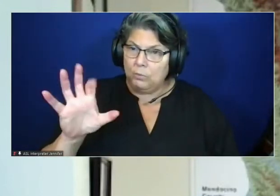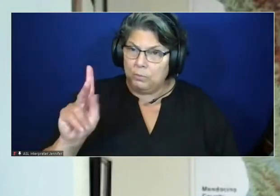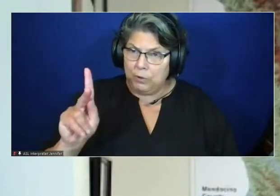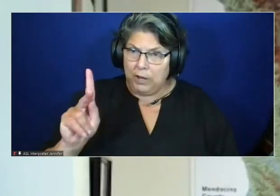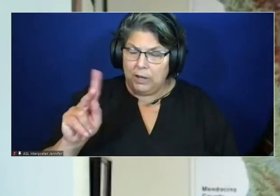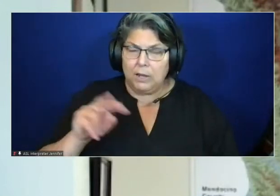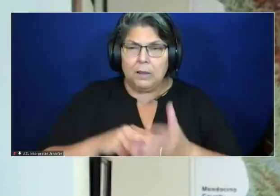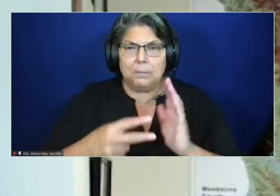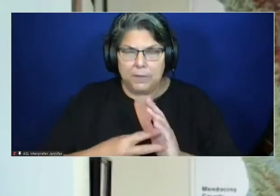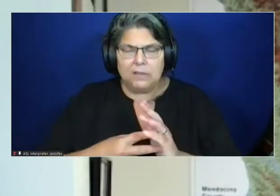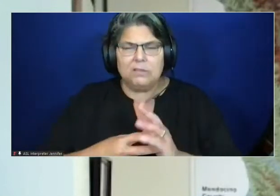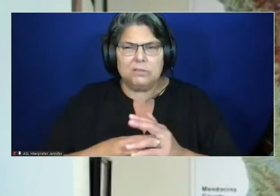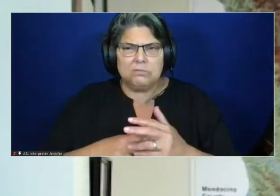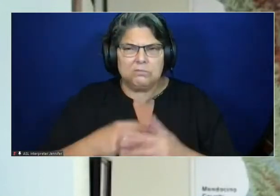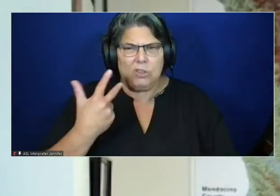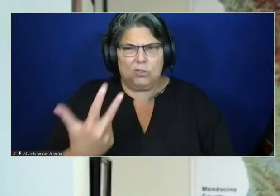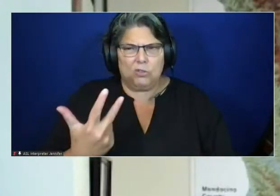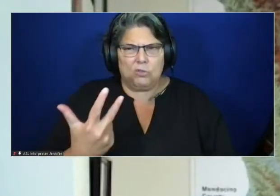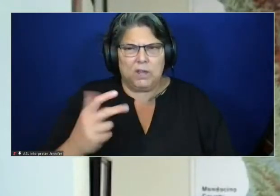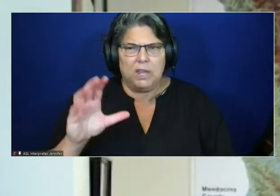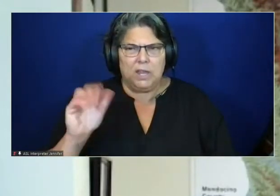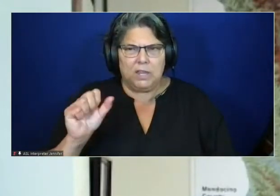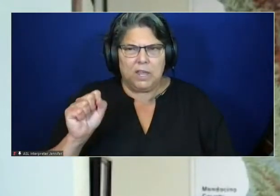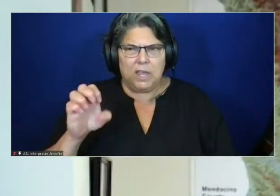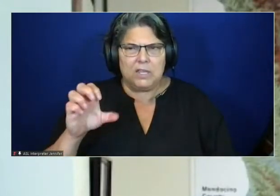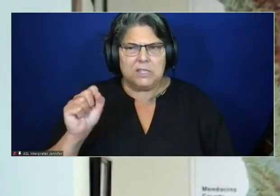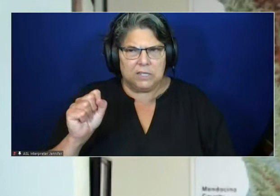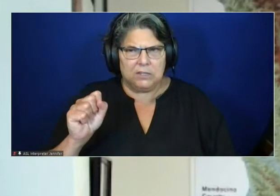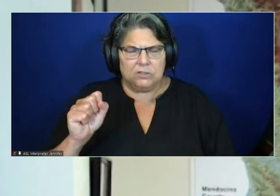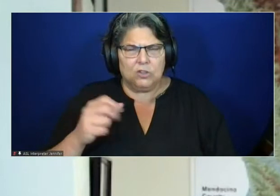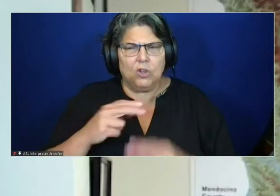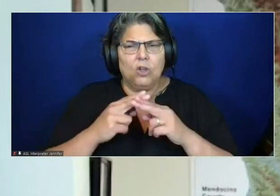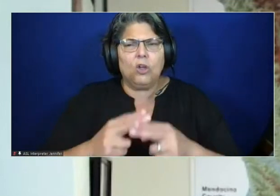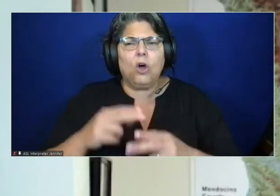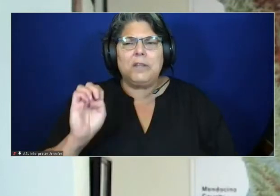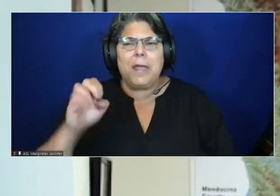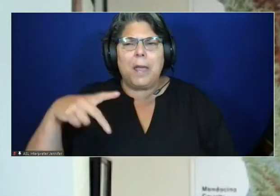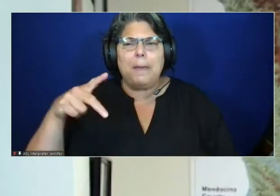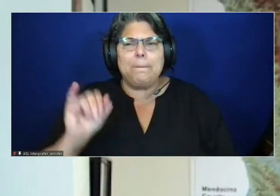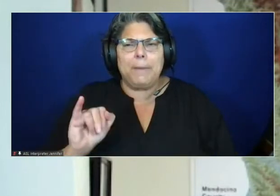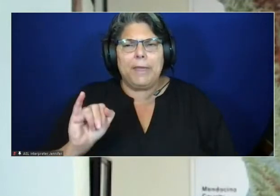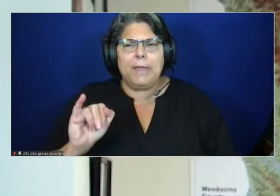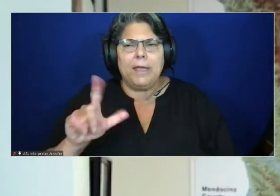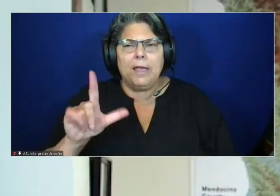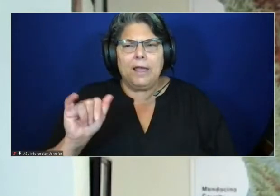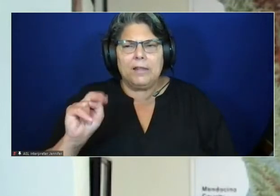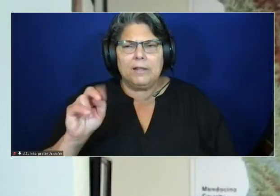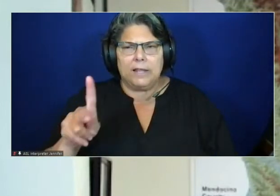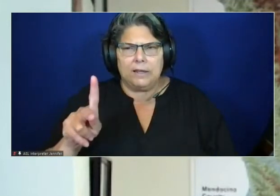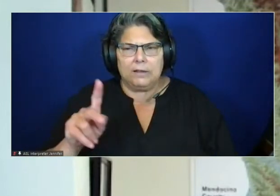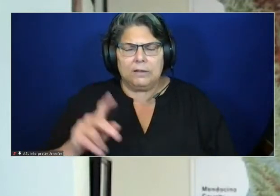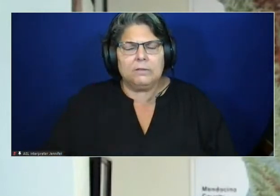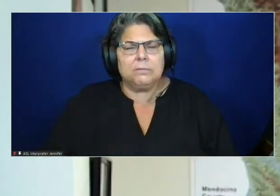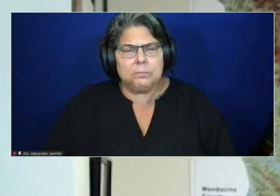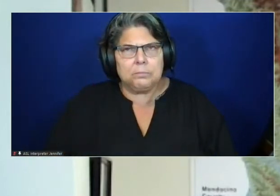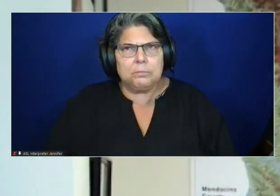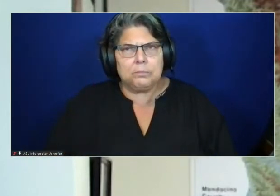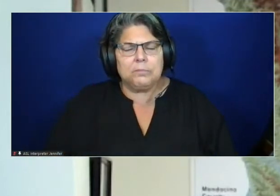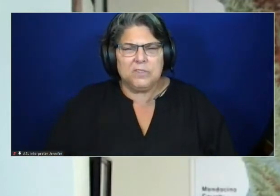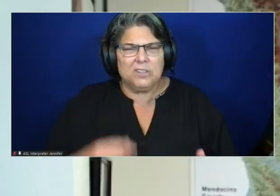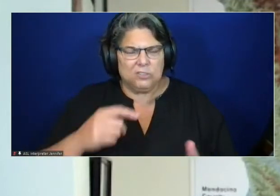as 3 cases that are what we call epi-linked. So we can see that these